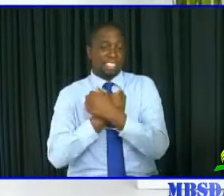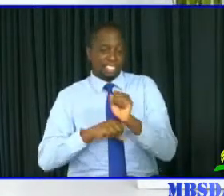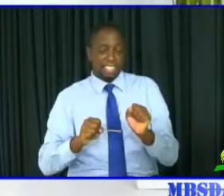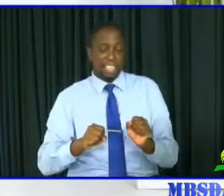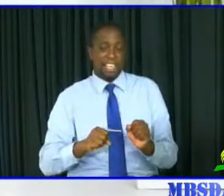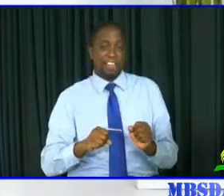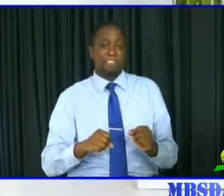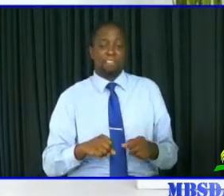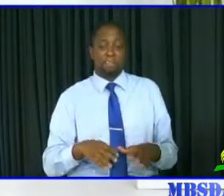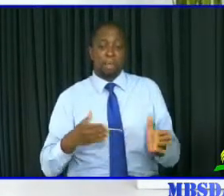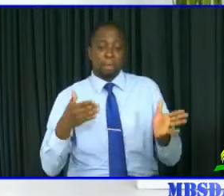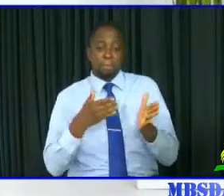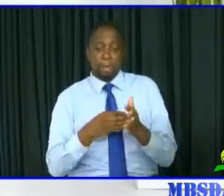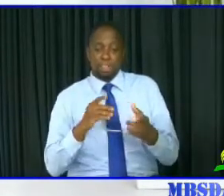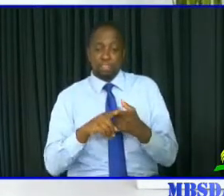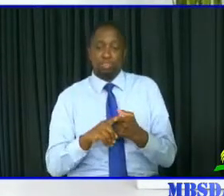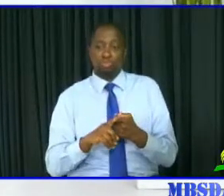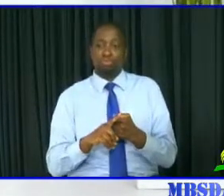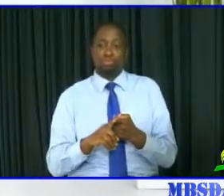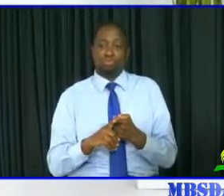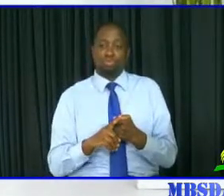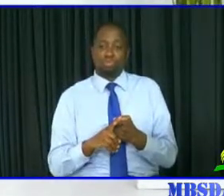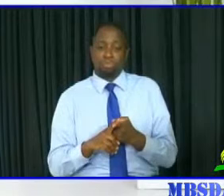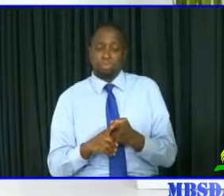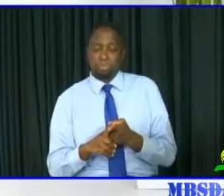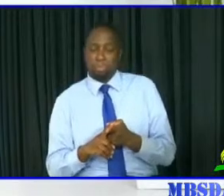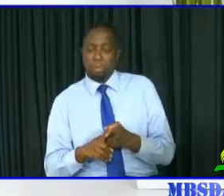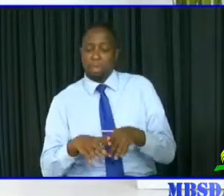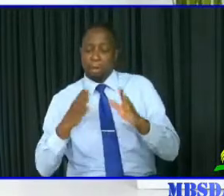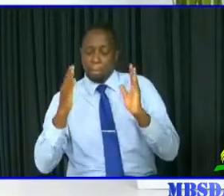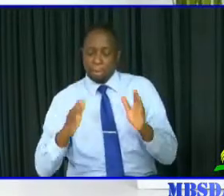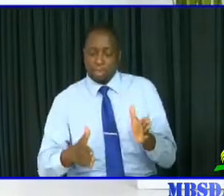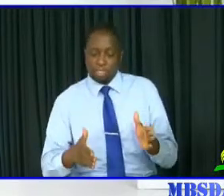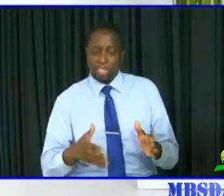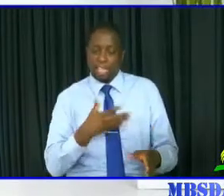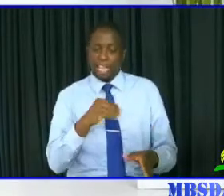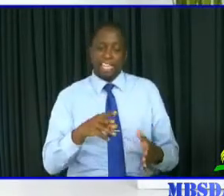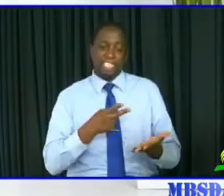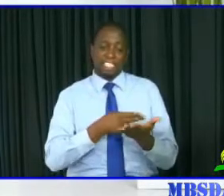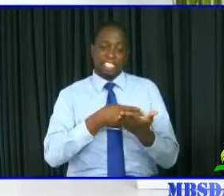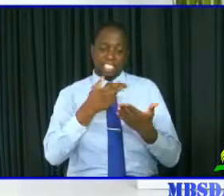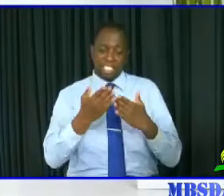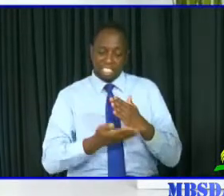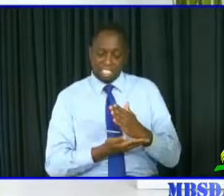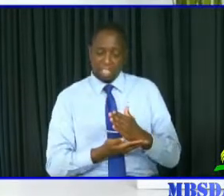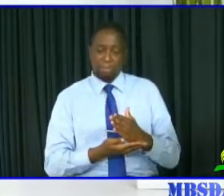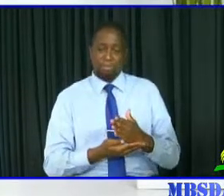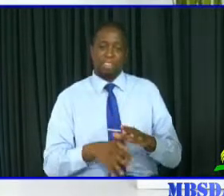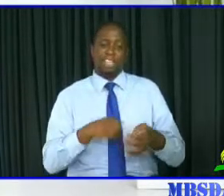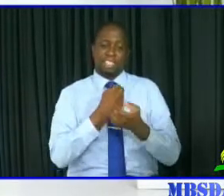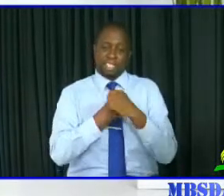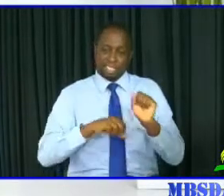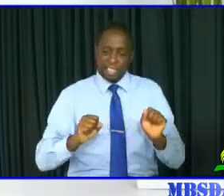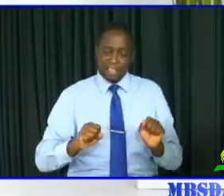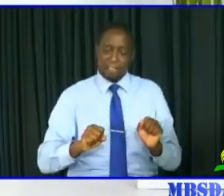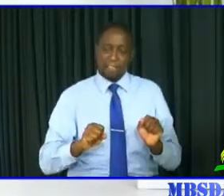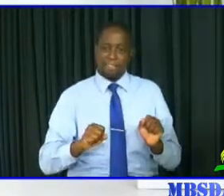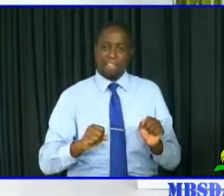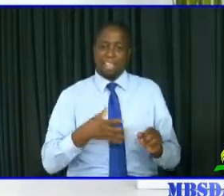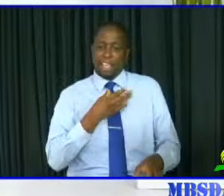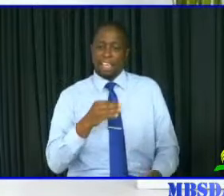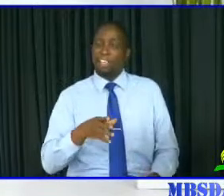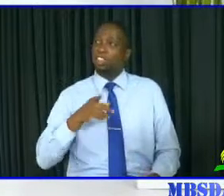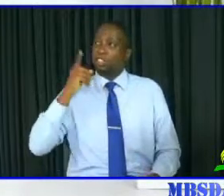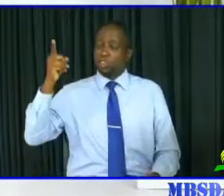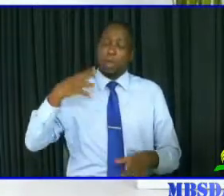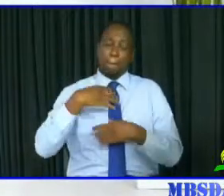can return a sheep safely into its fold, if you can allow a